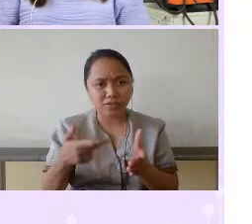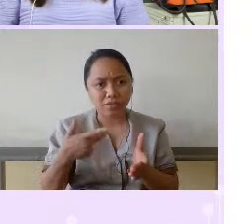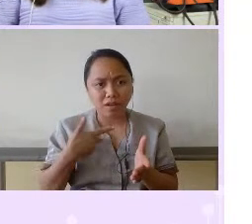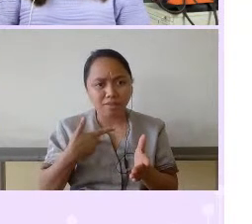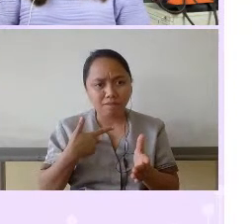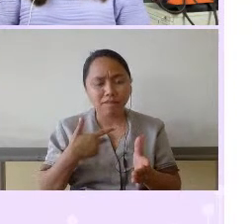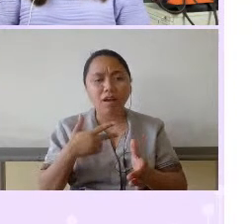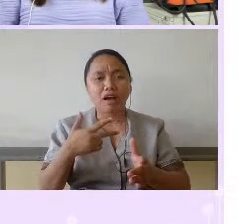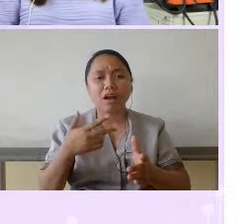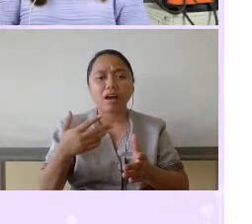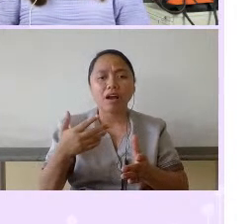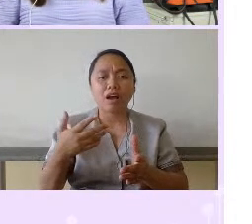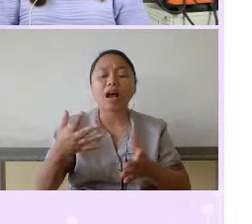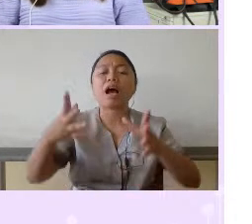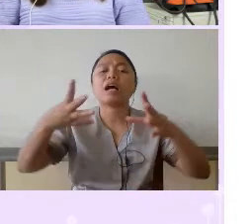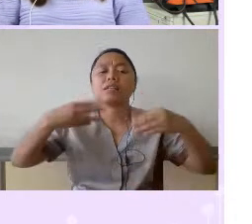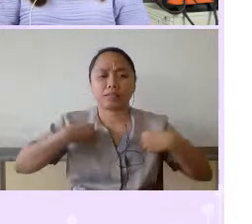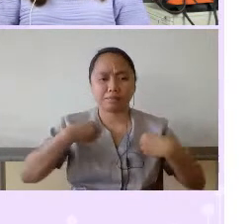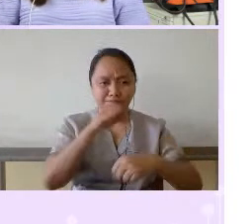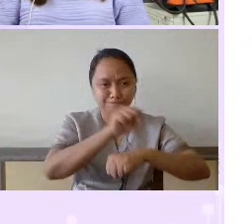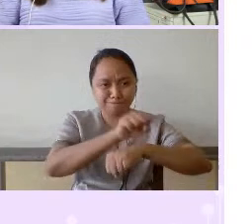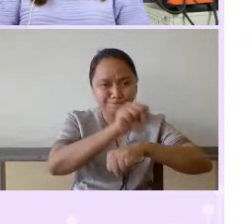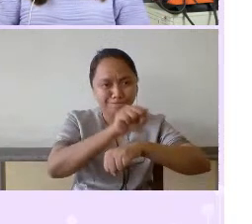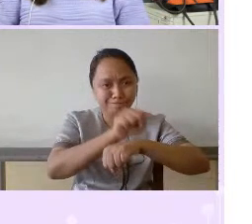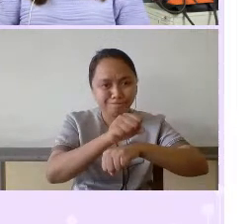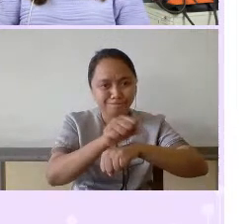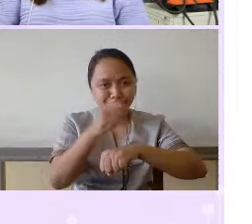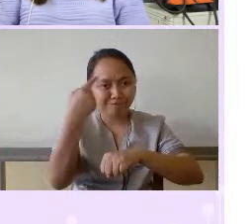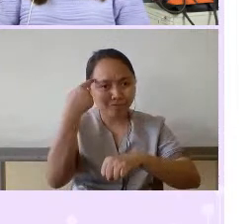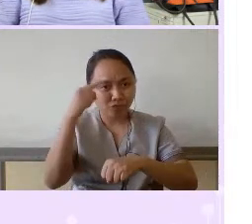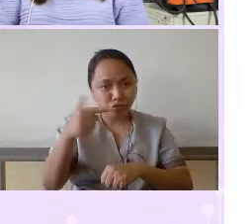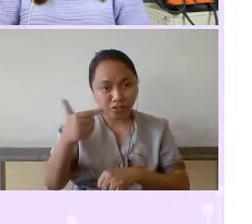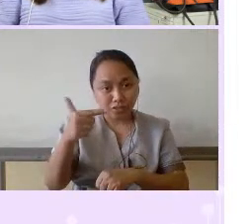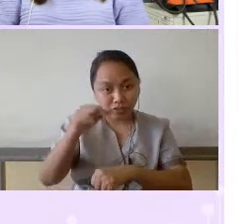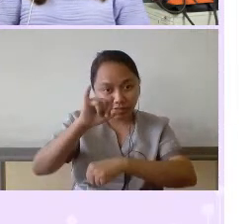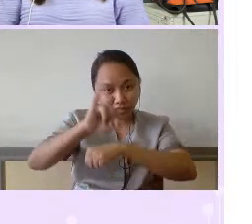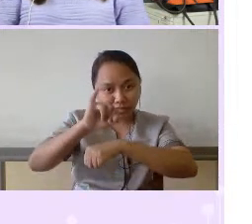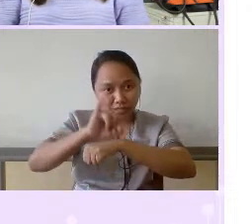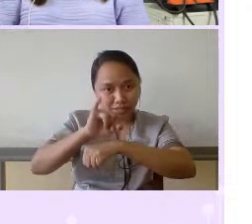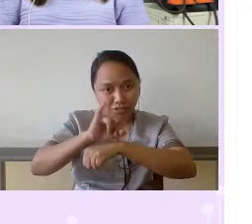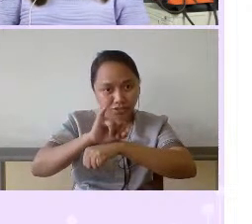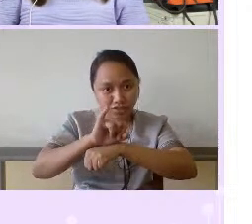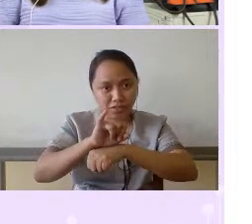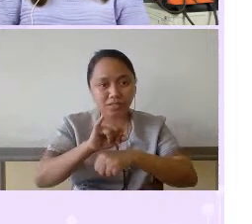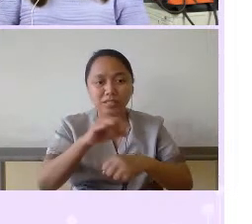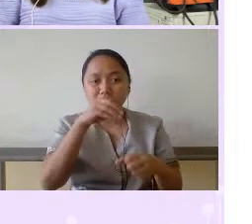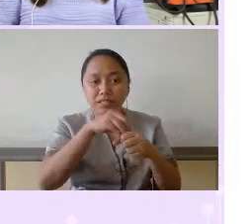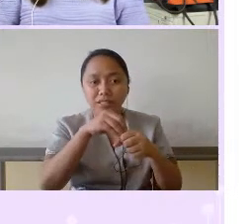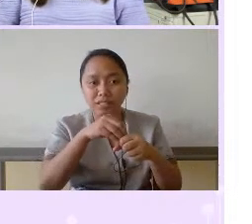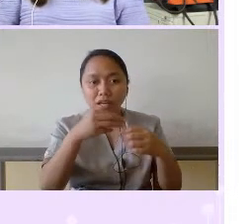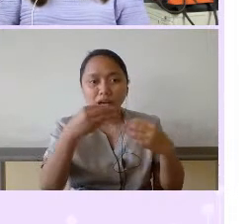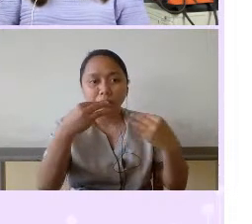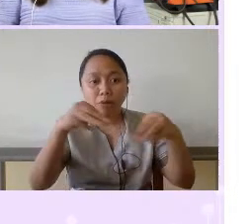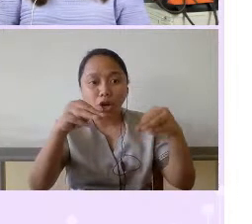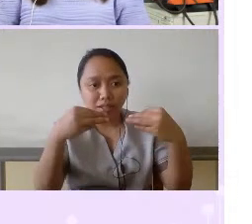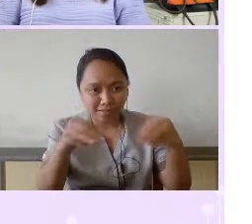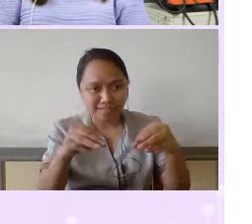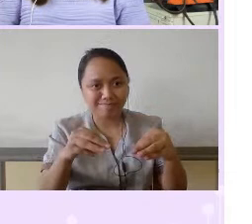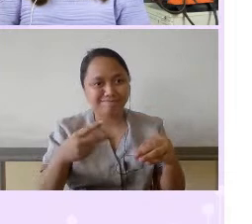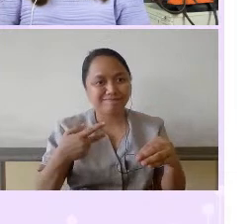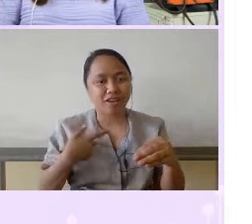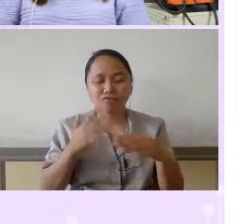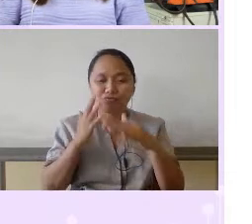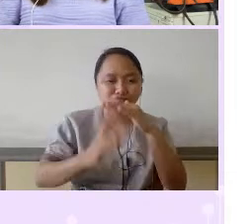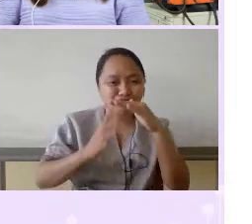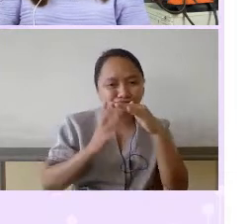enabling environment for the emerging skills and industries in the labor market. We see the green economy reinforcing its